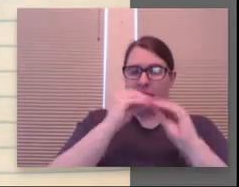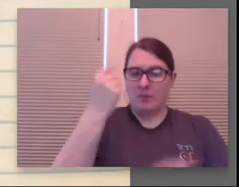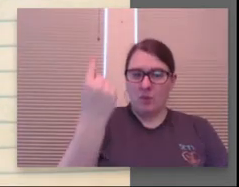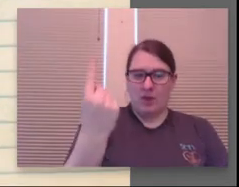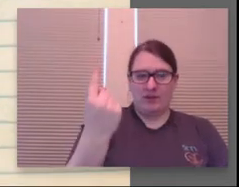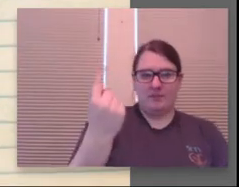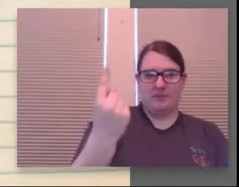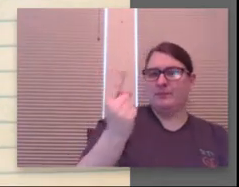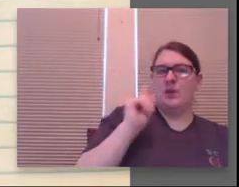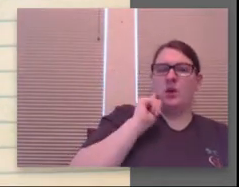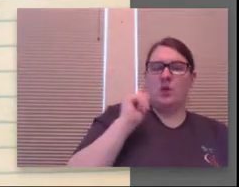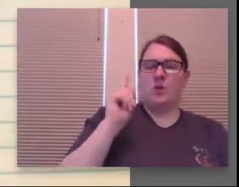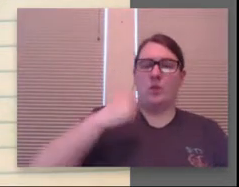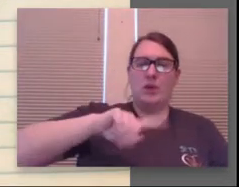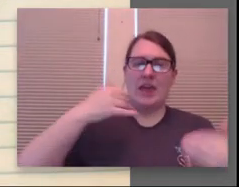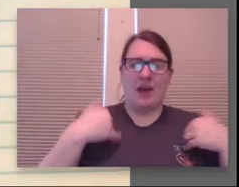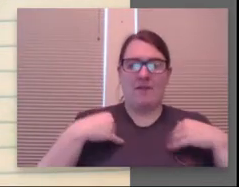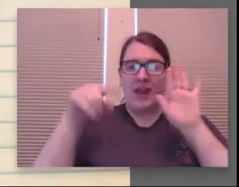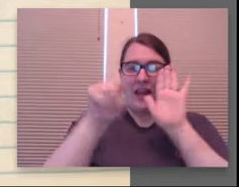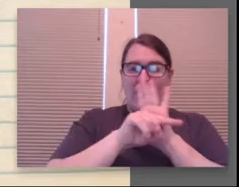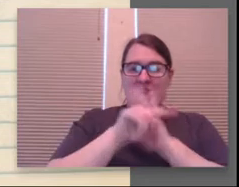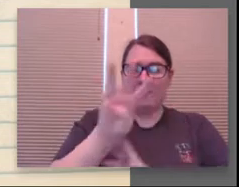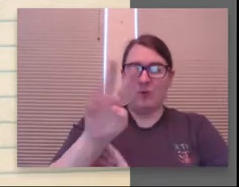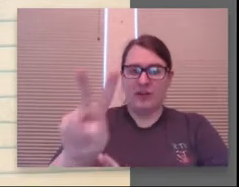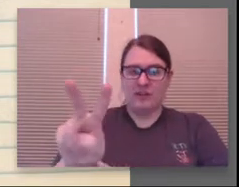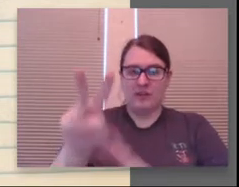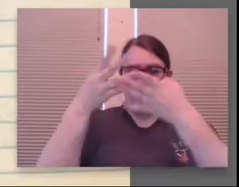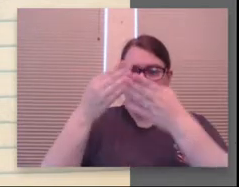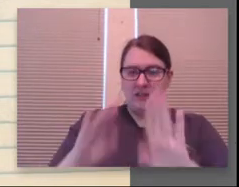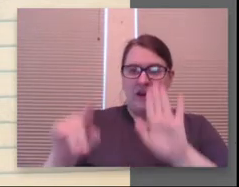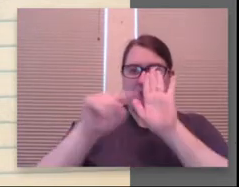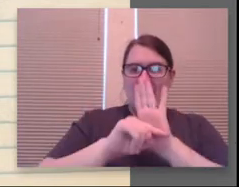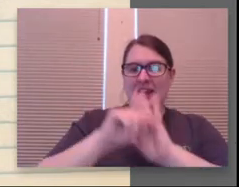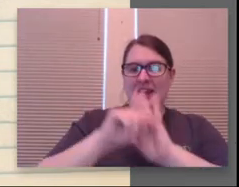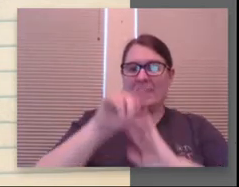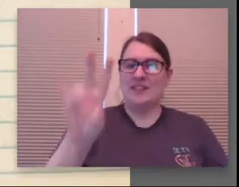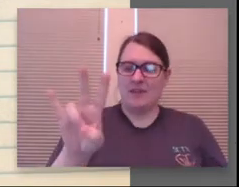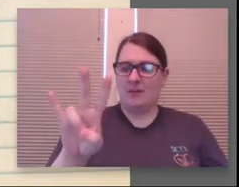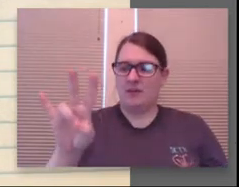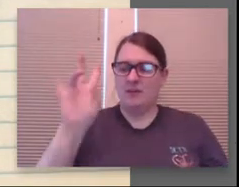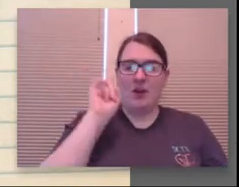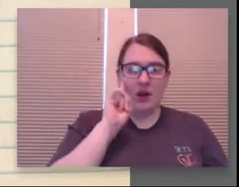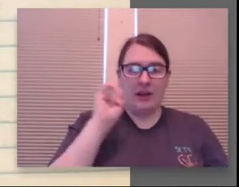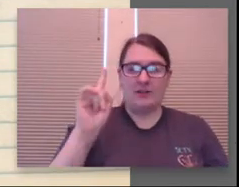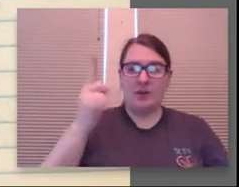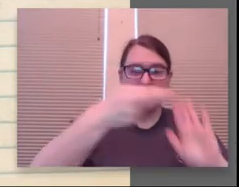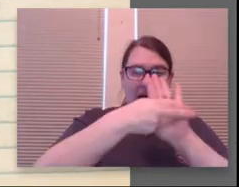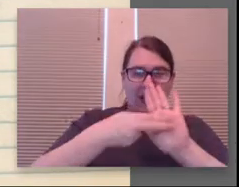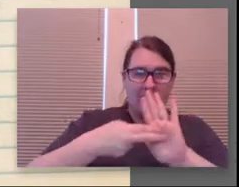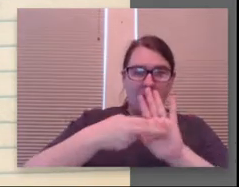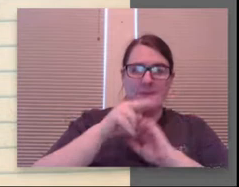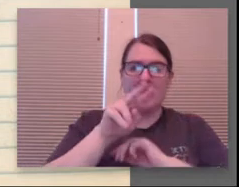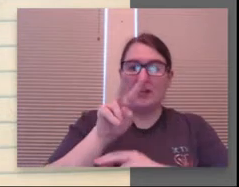Okay, for number 1, we have negative 42 divided by negative 7. All right, so I'm going